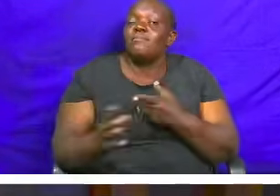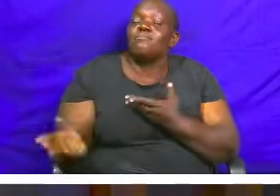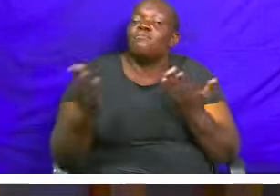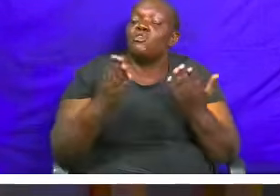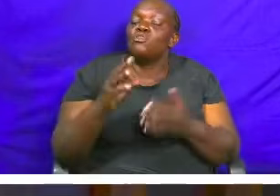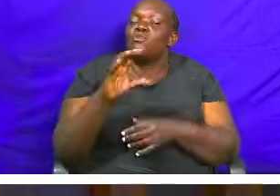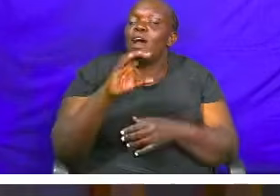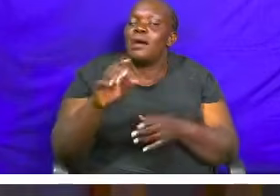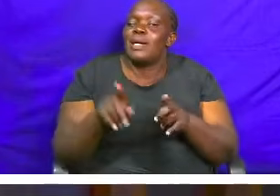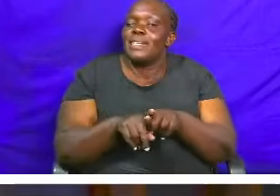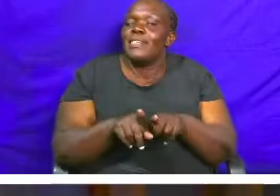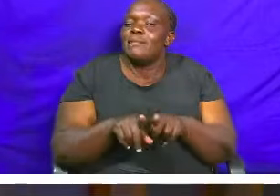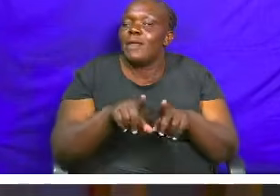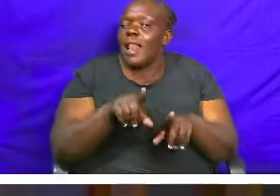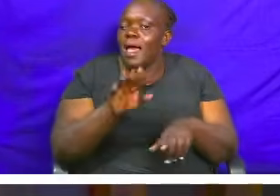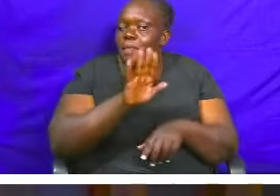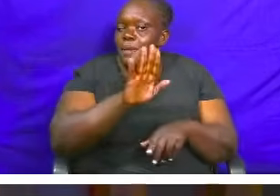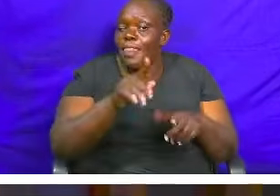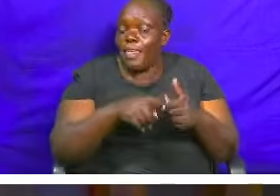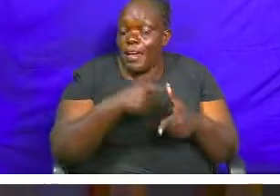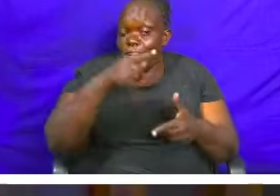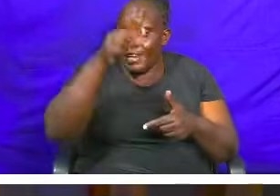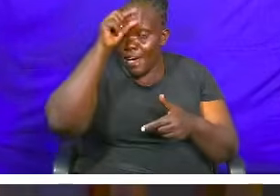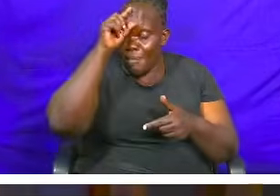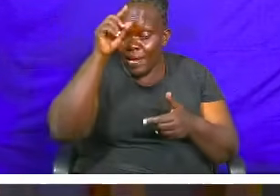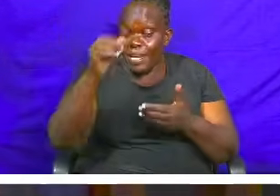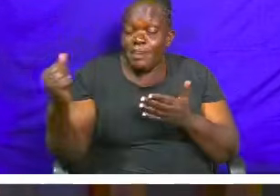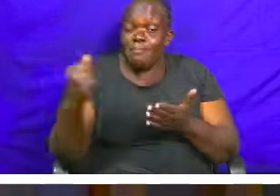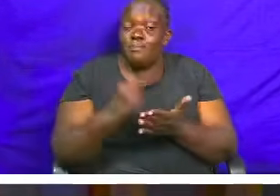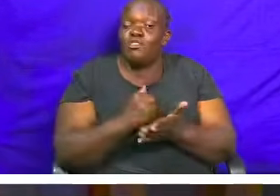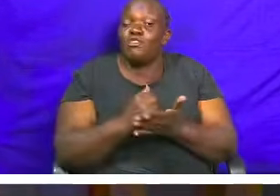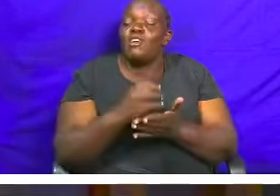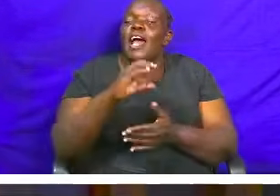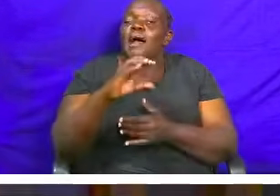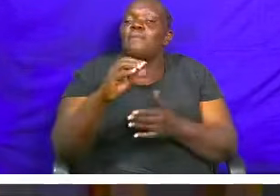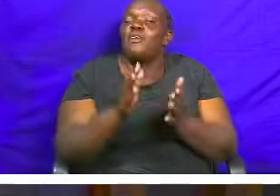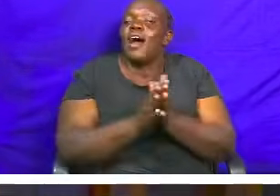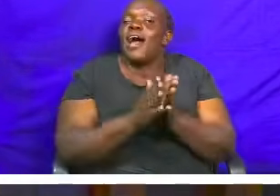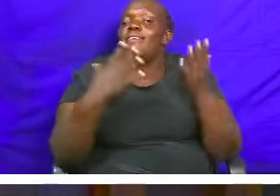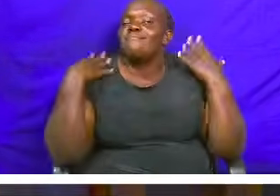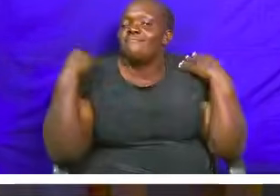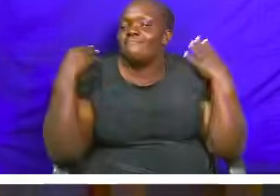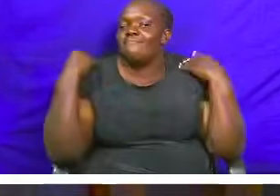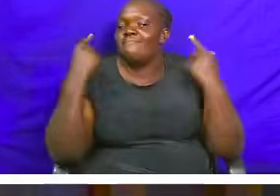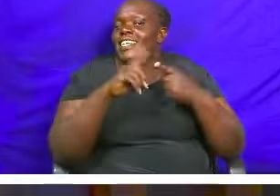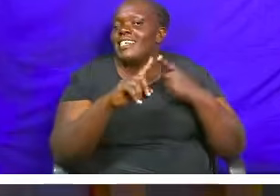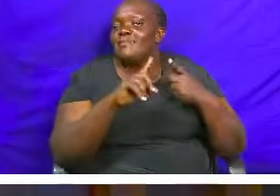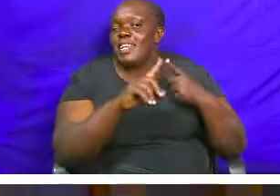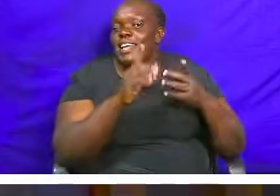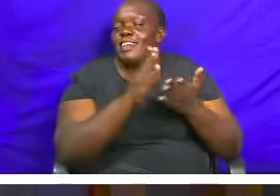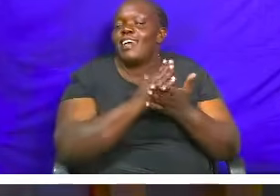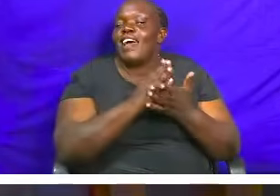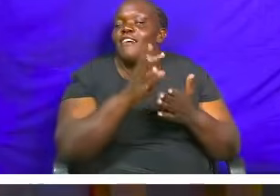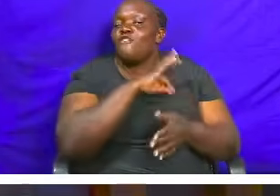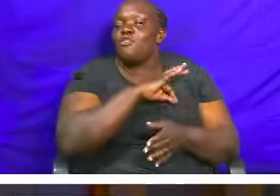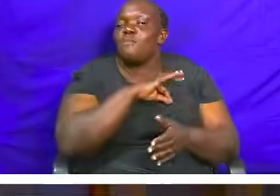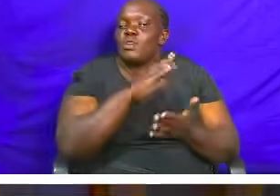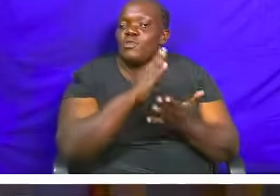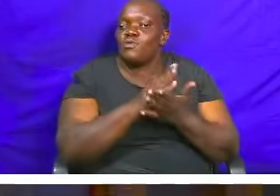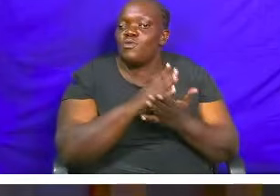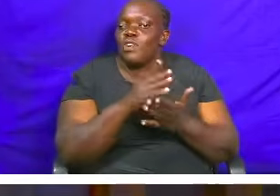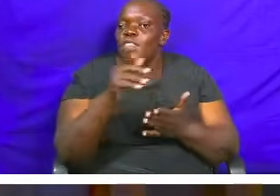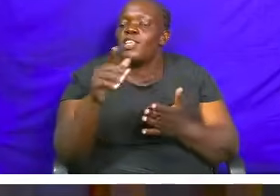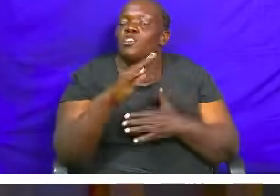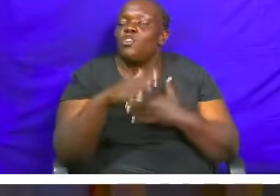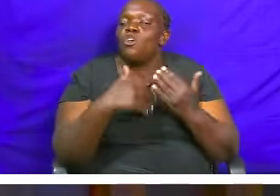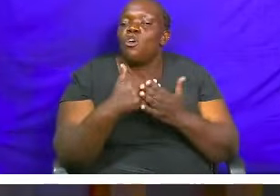and your expertise. So the government tells you employ your capital and expertise, and then we share the profits. So that is the entire plan.